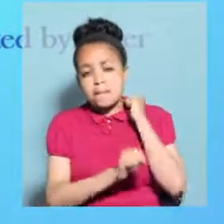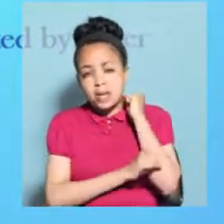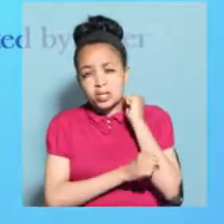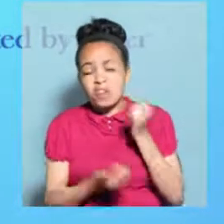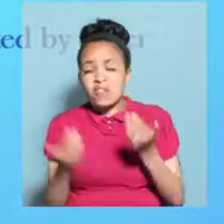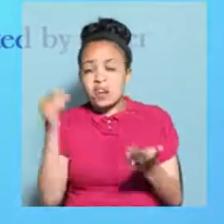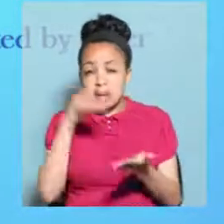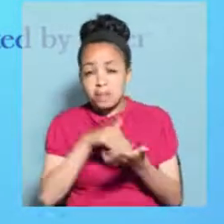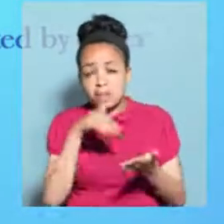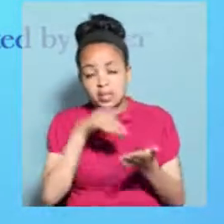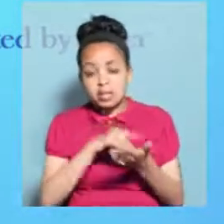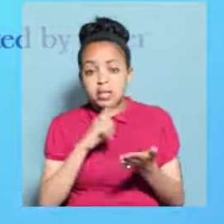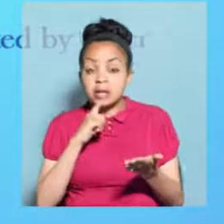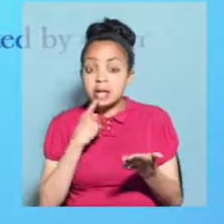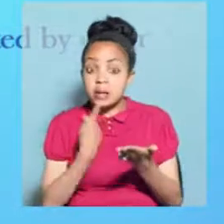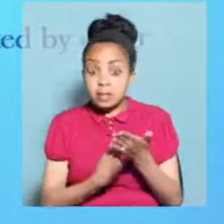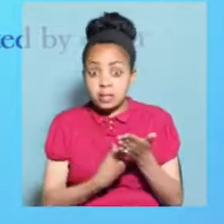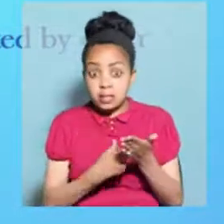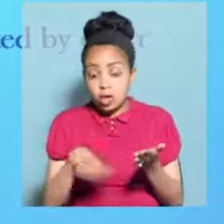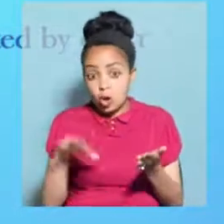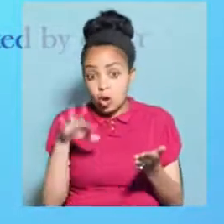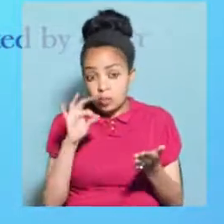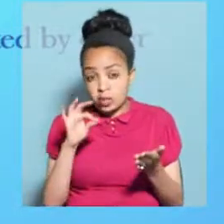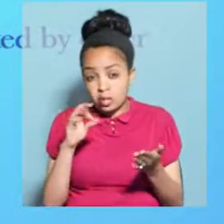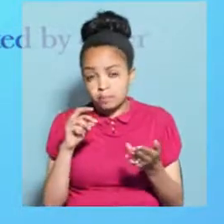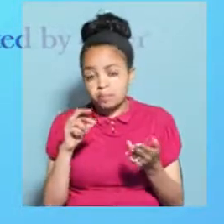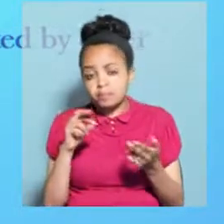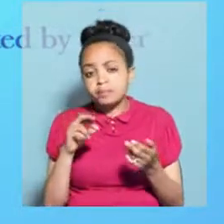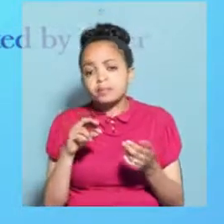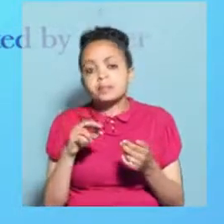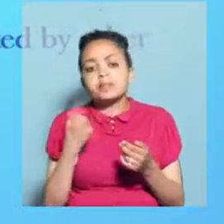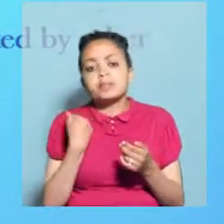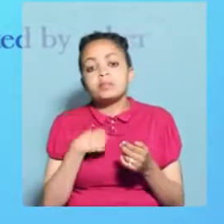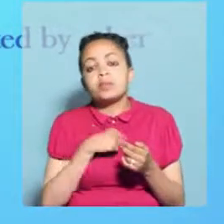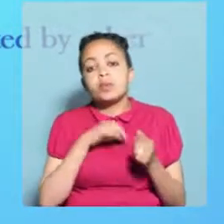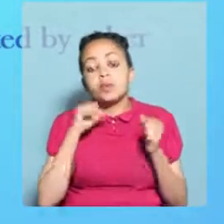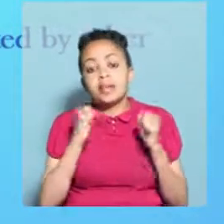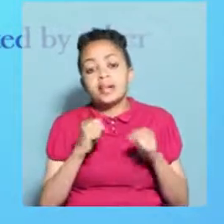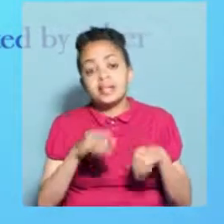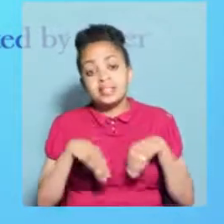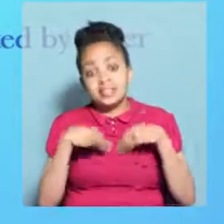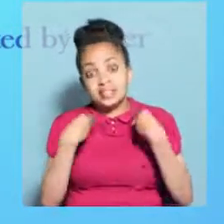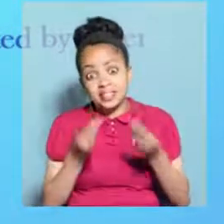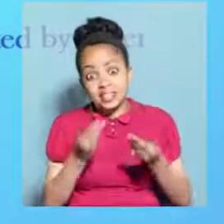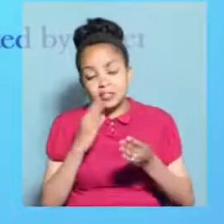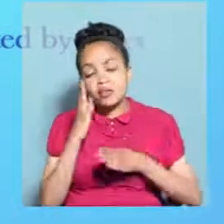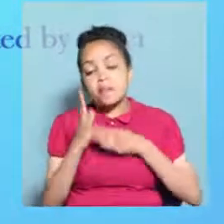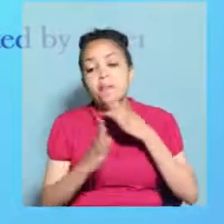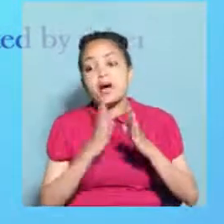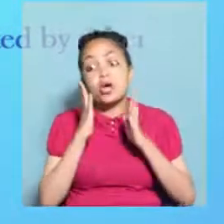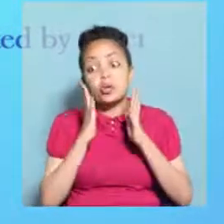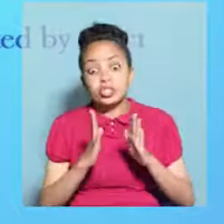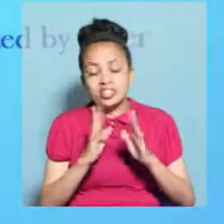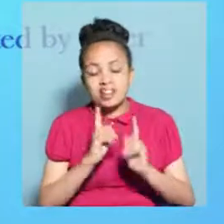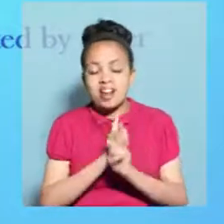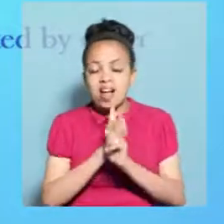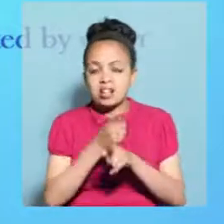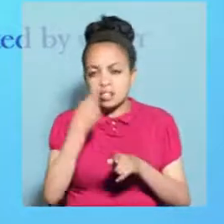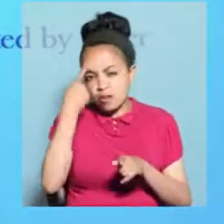a repetitive evidence that is obtained from that of experimentation, we can give a biological answer for the